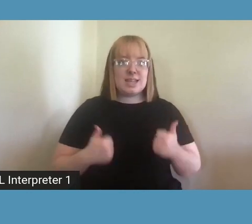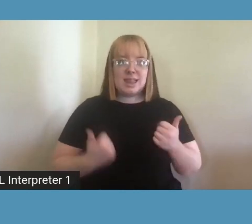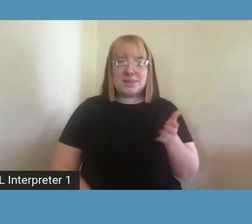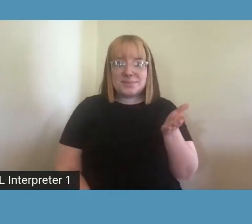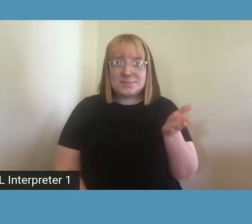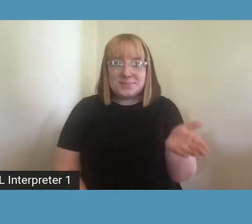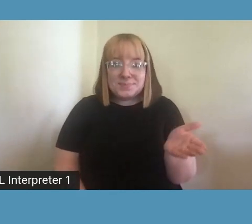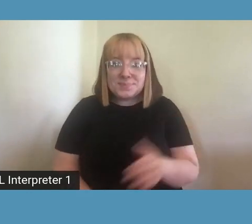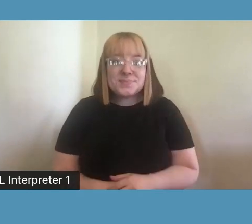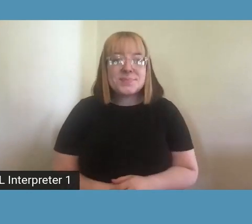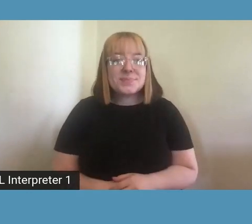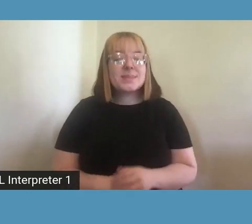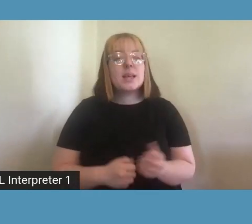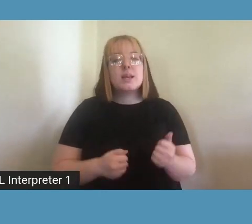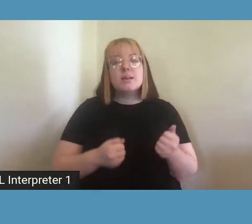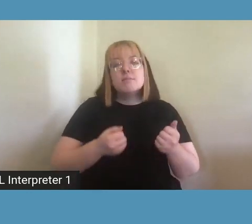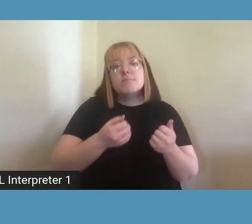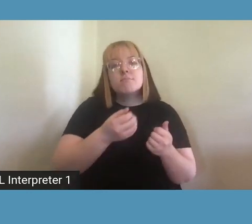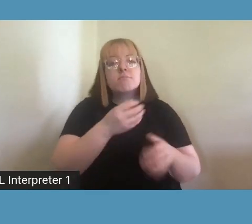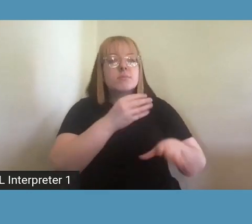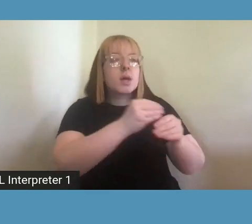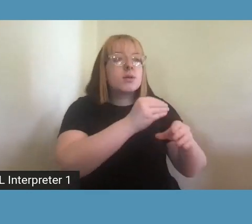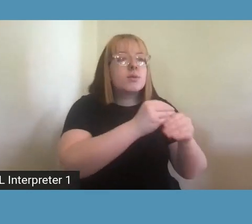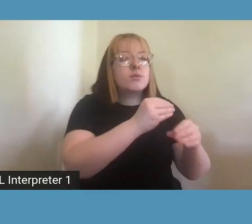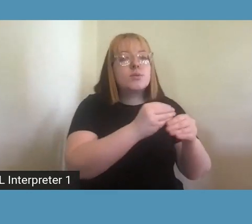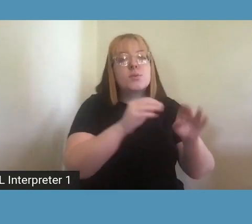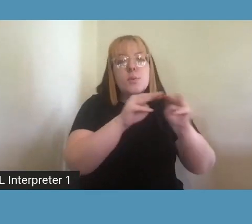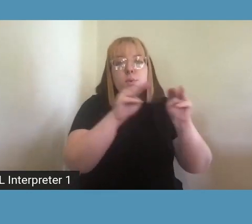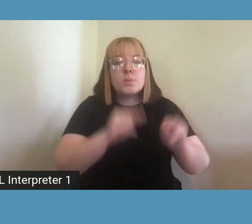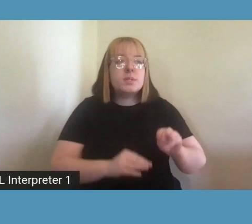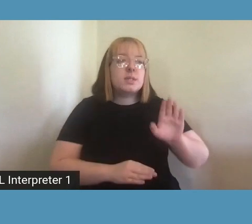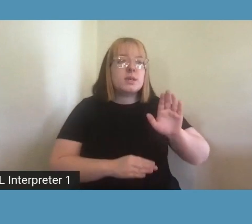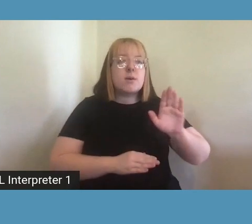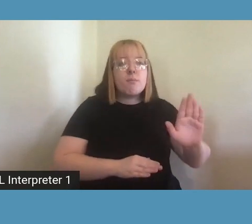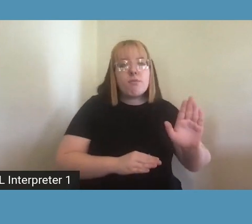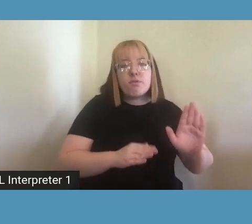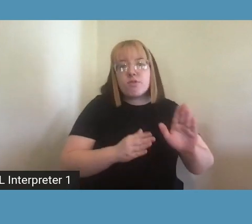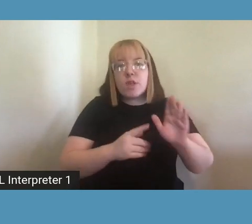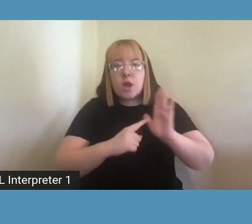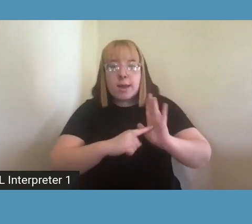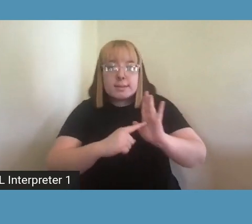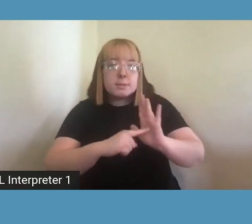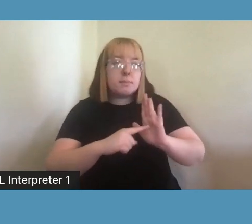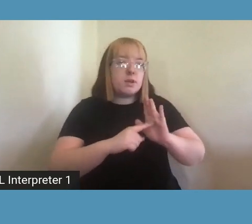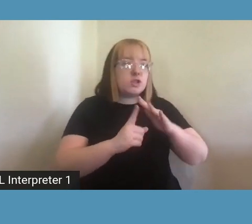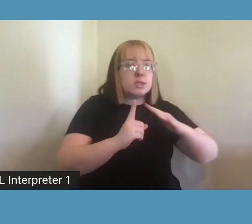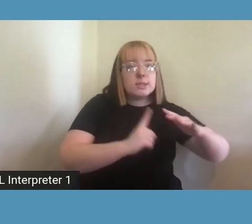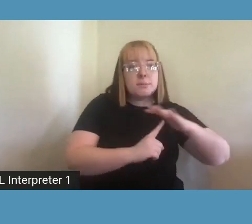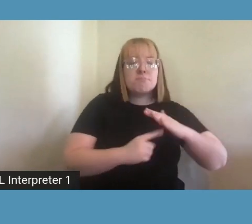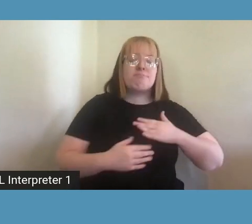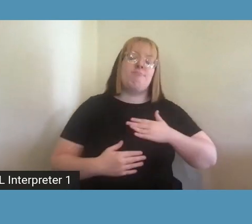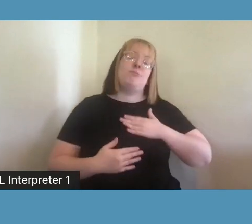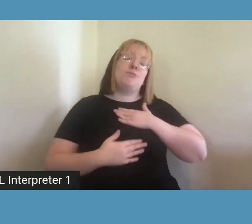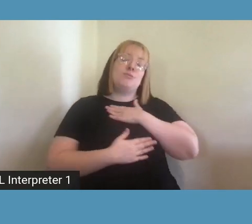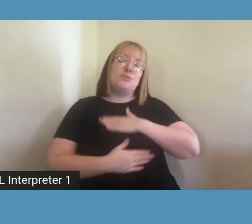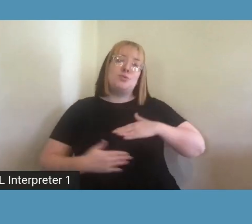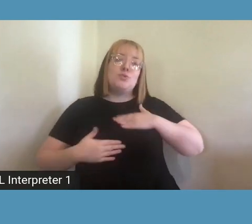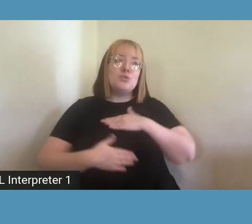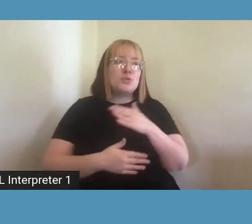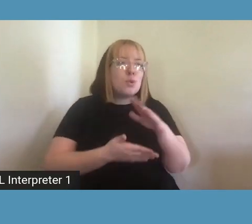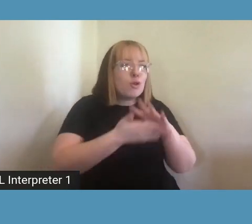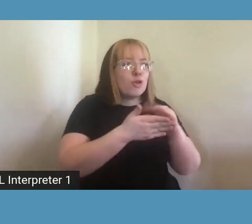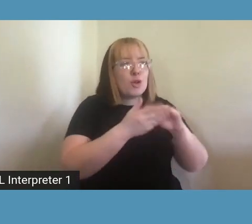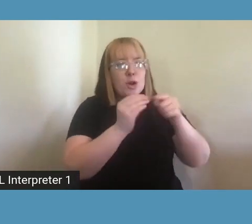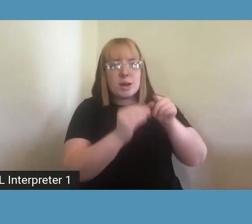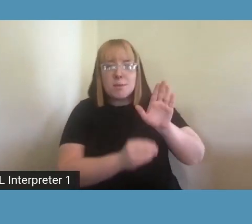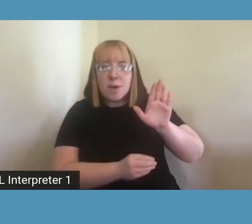grow with and contribute to the museum and its offerings. I have enjoyed getting to know Luke and am thankful to all of the time he has devoted